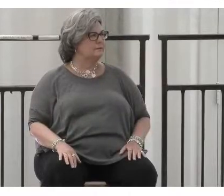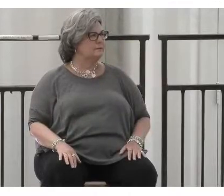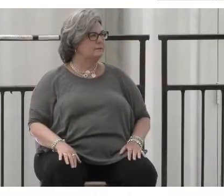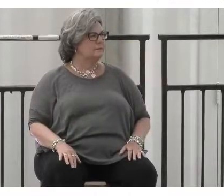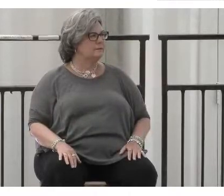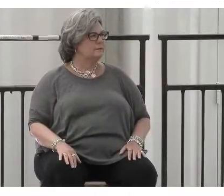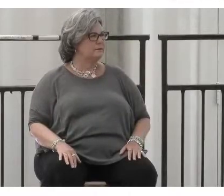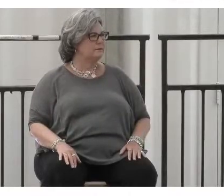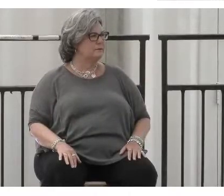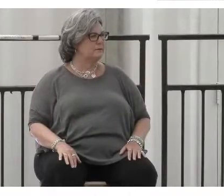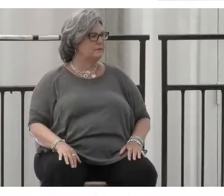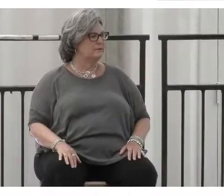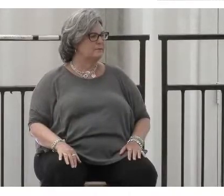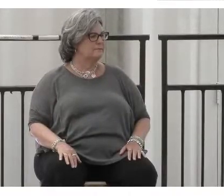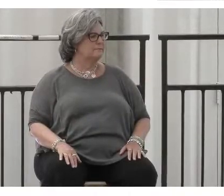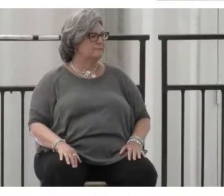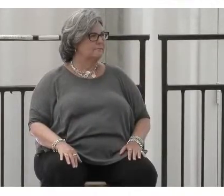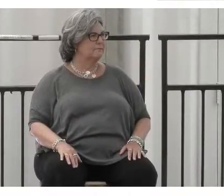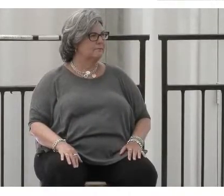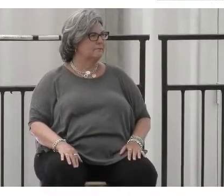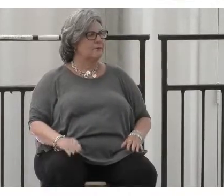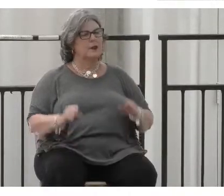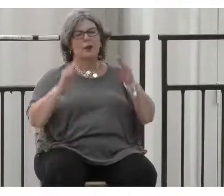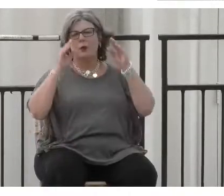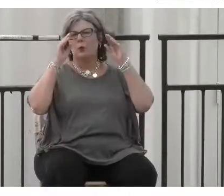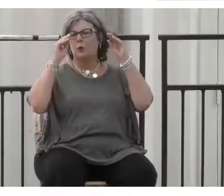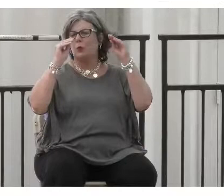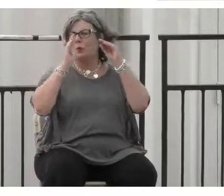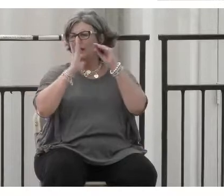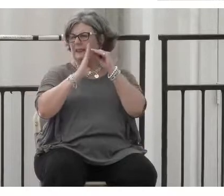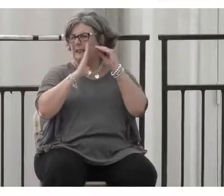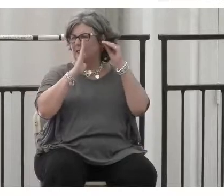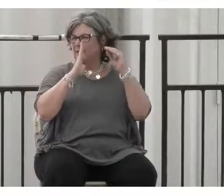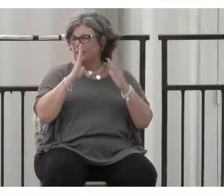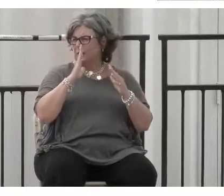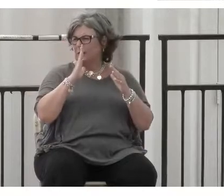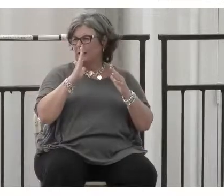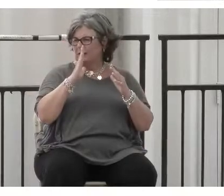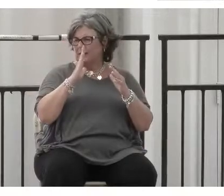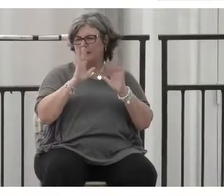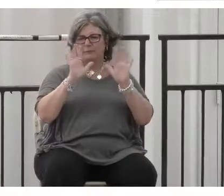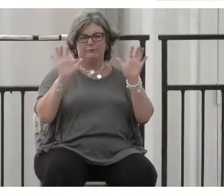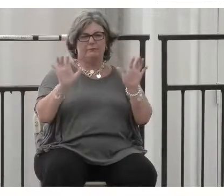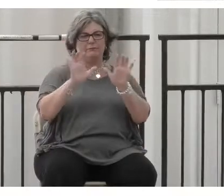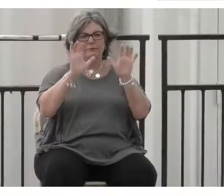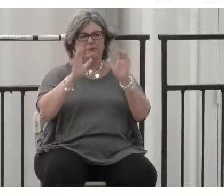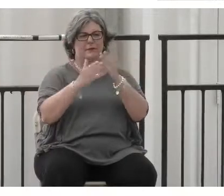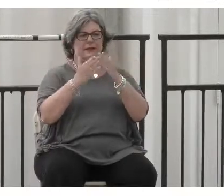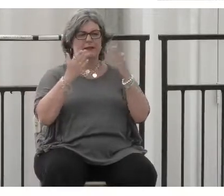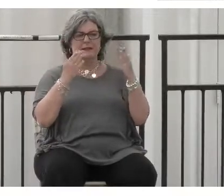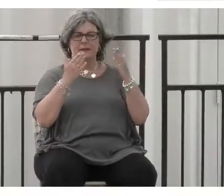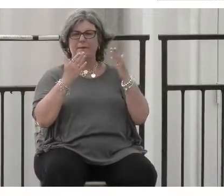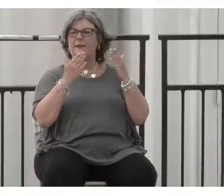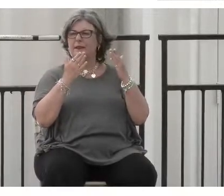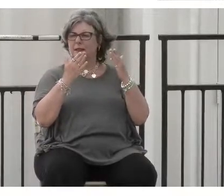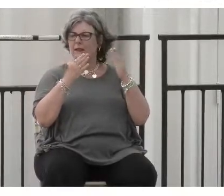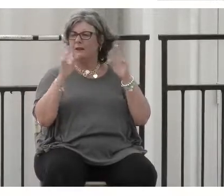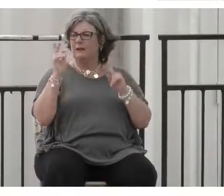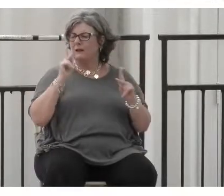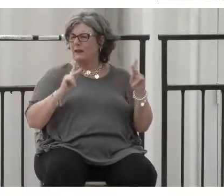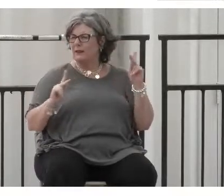to show our students and we teach them something that goes beyond interior decoration, which is often what